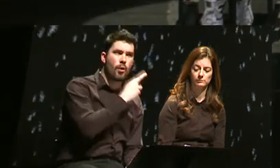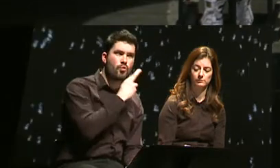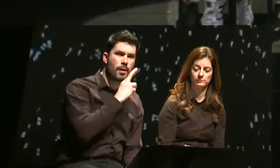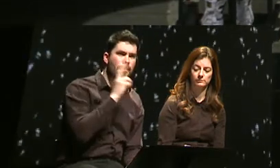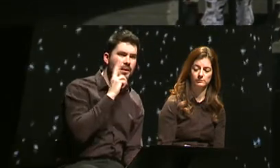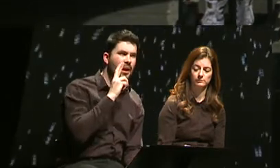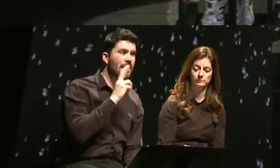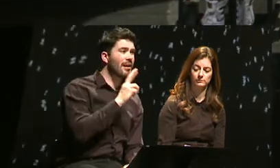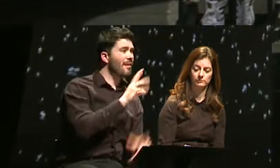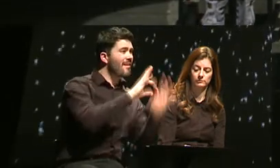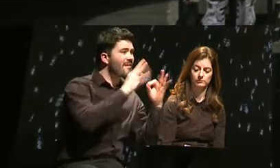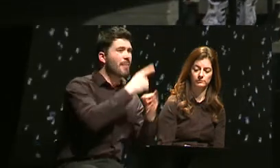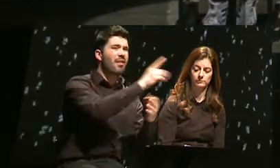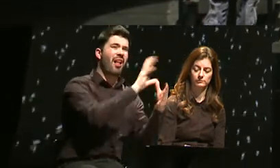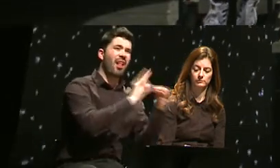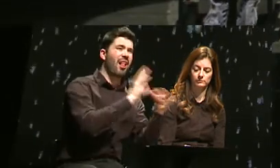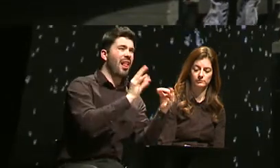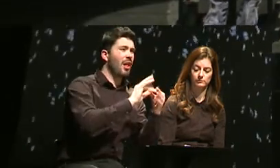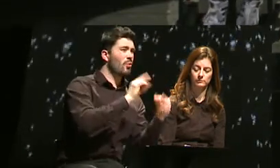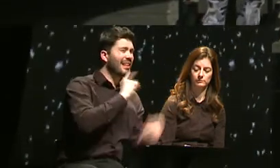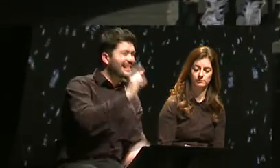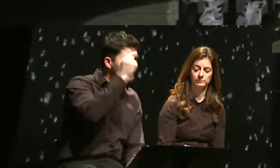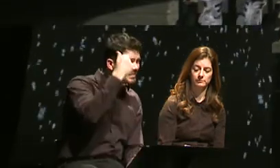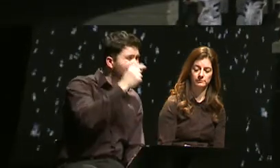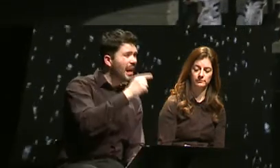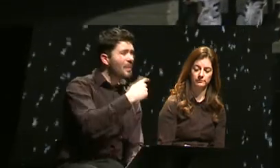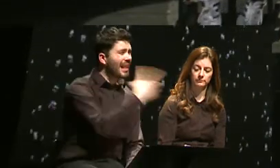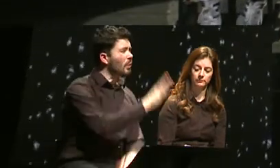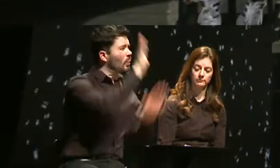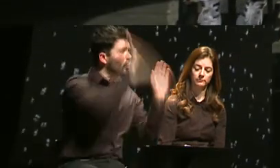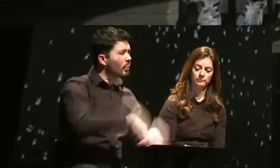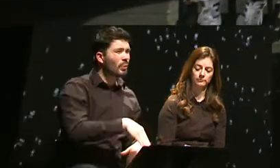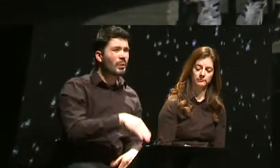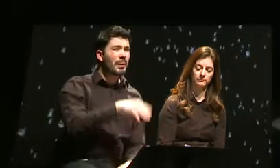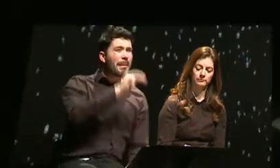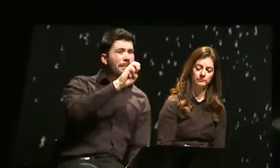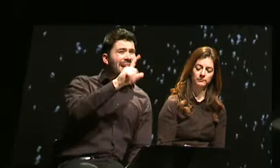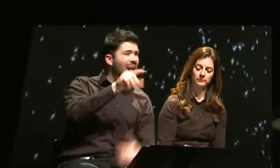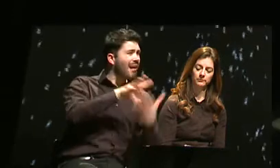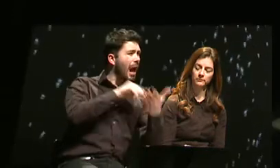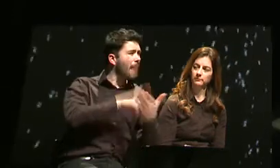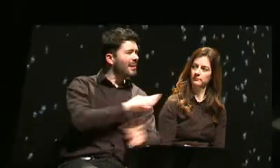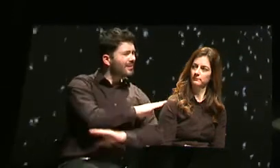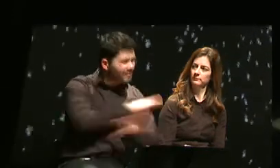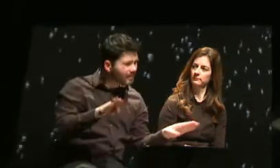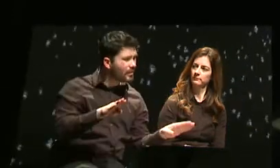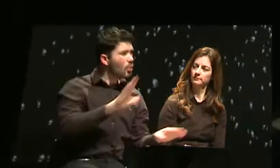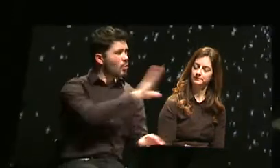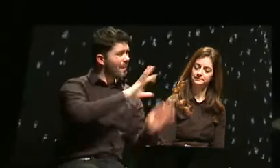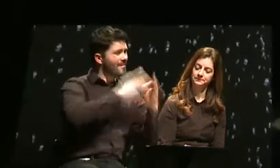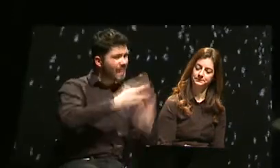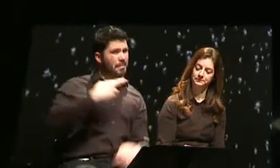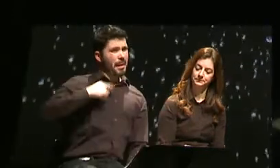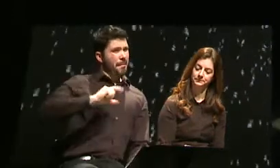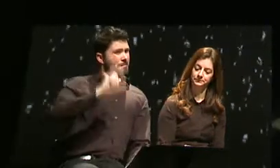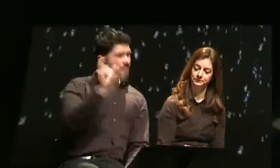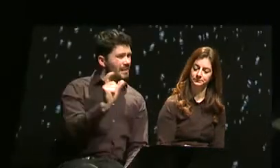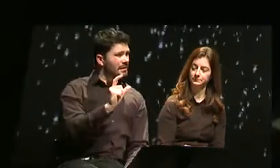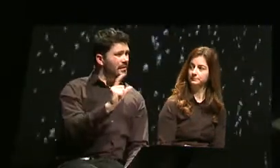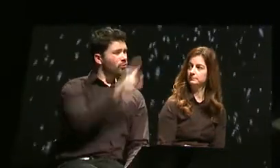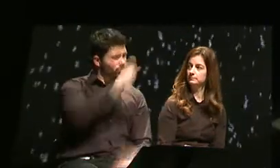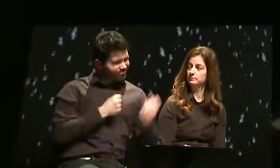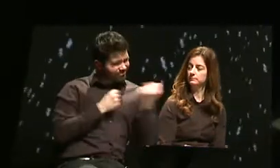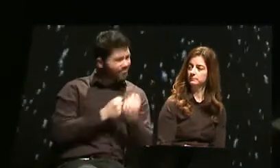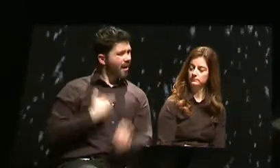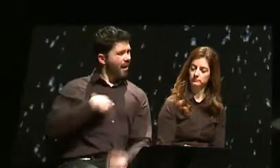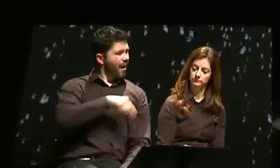the ignorant things they hear in the media, I just want to say, you're wrong. Your own family is Muslim. You should be the first to defend